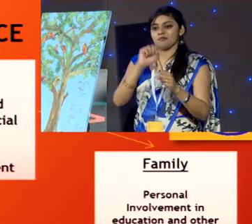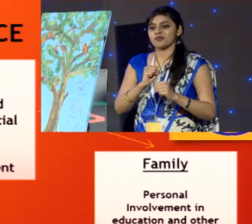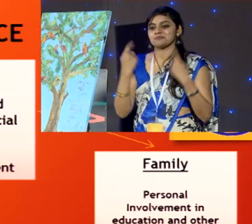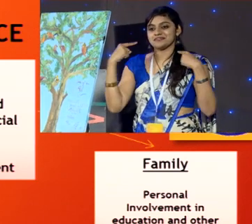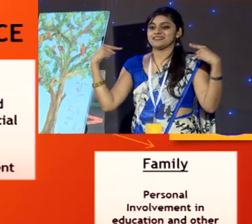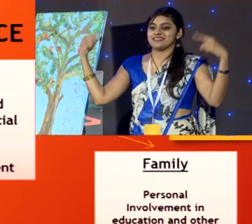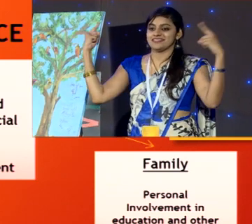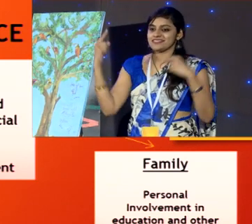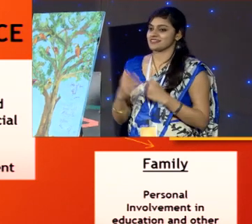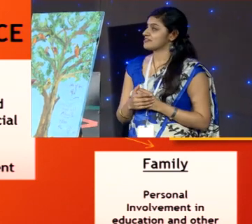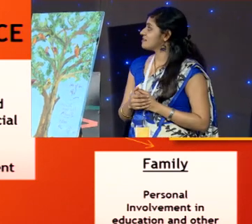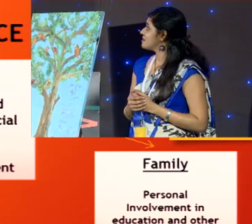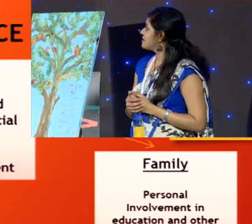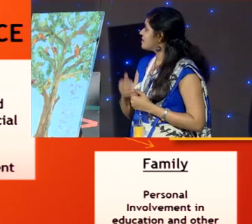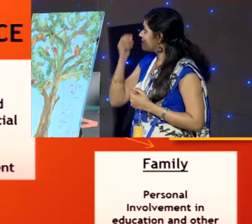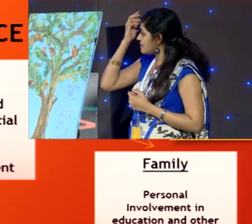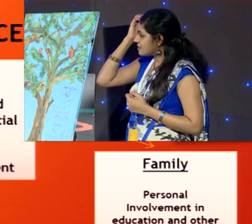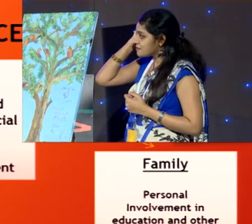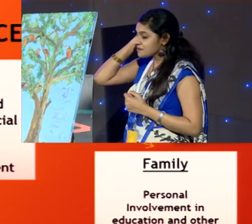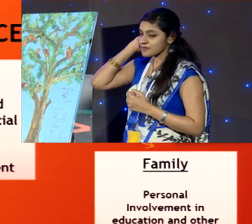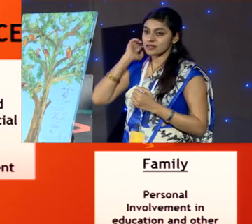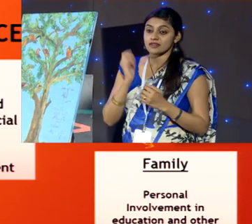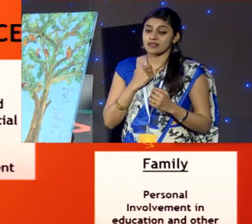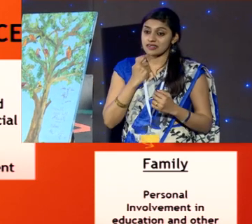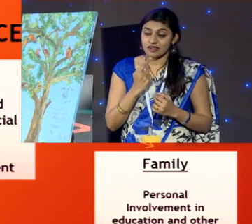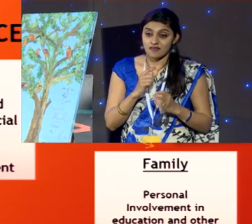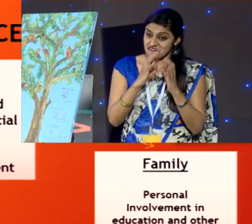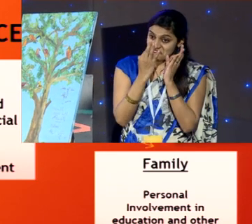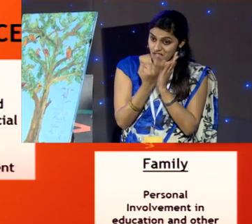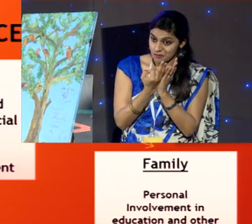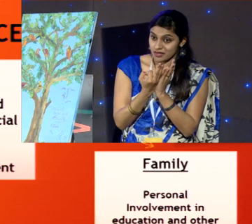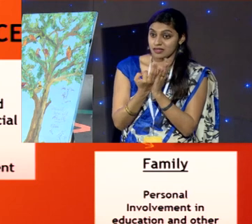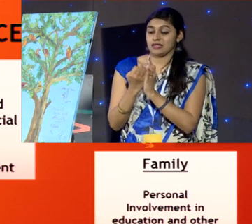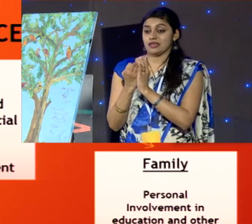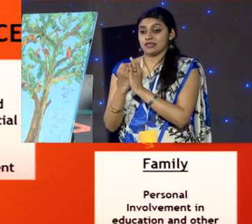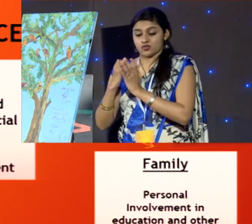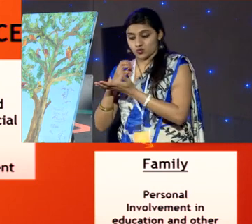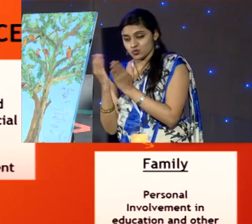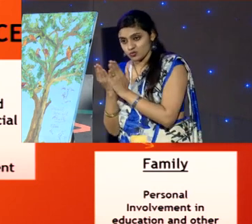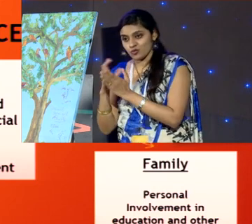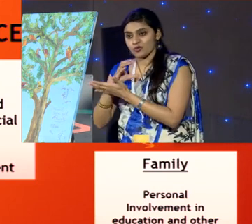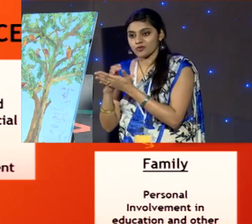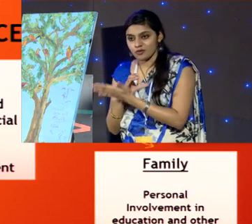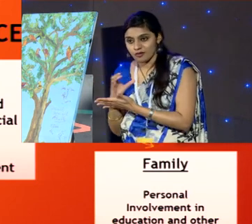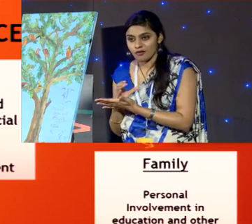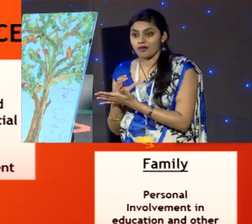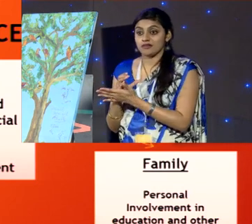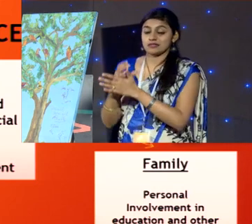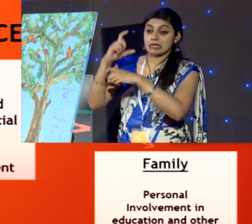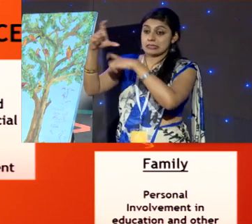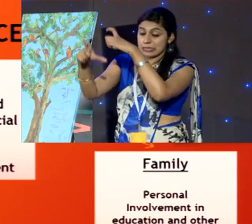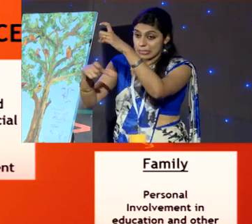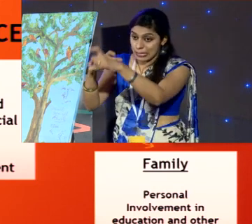educational institutions, social agencies, media, government, corporate sector, then only we can